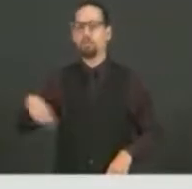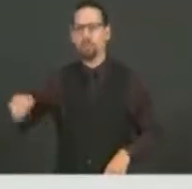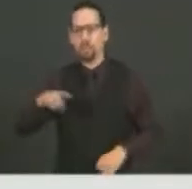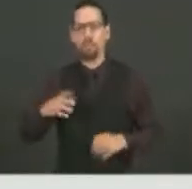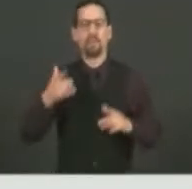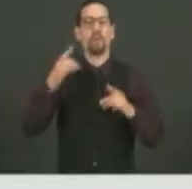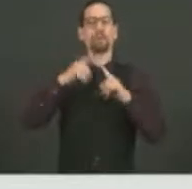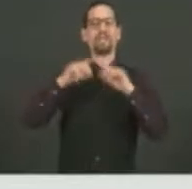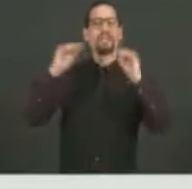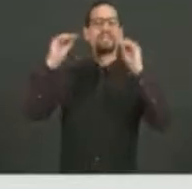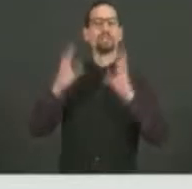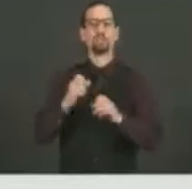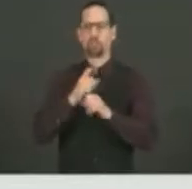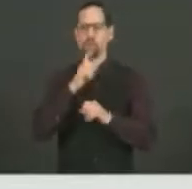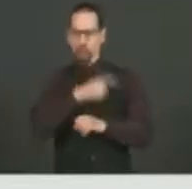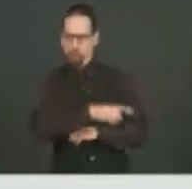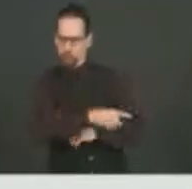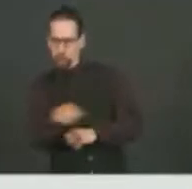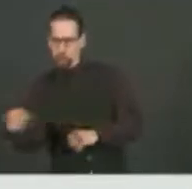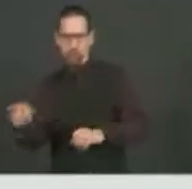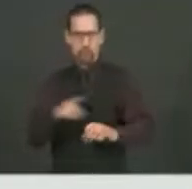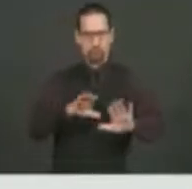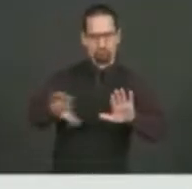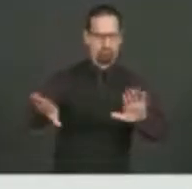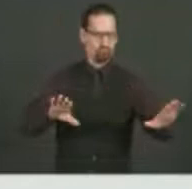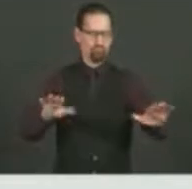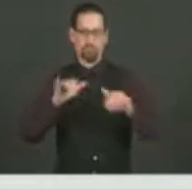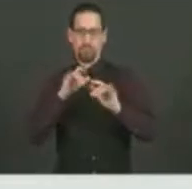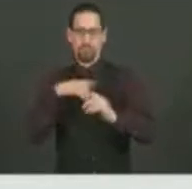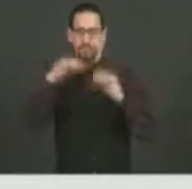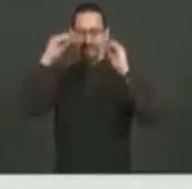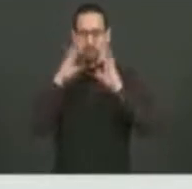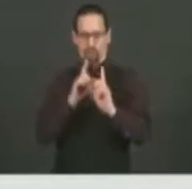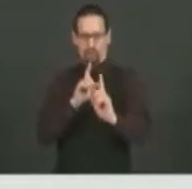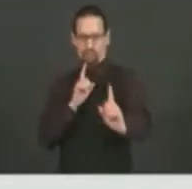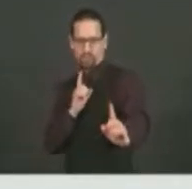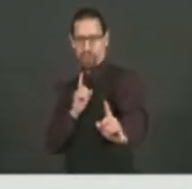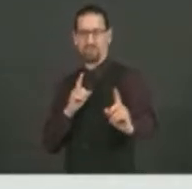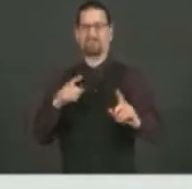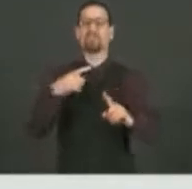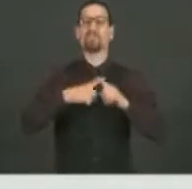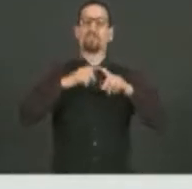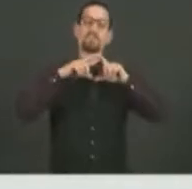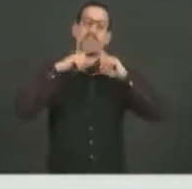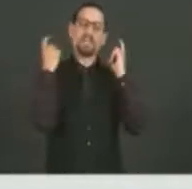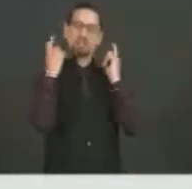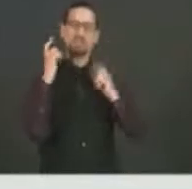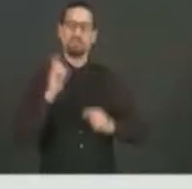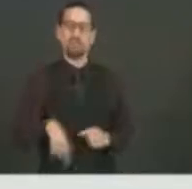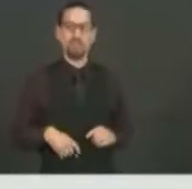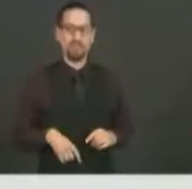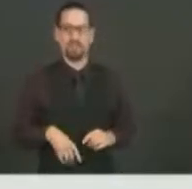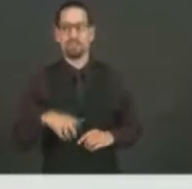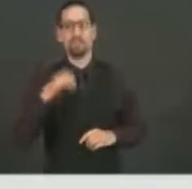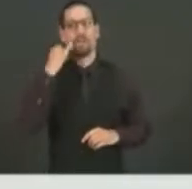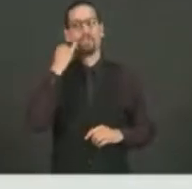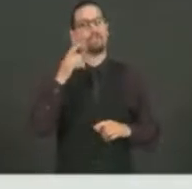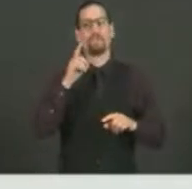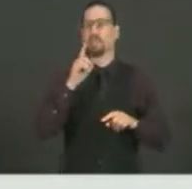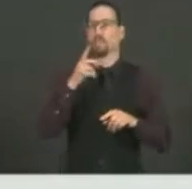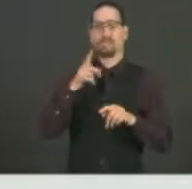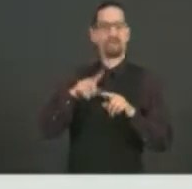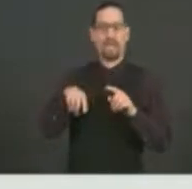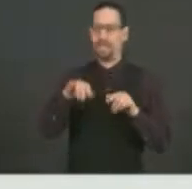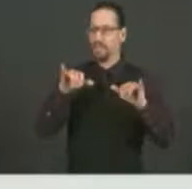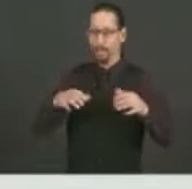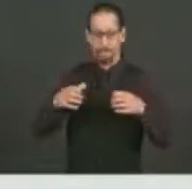of distance or wear their cloth face mask whenever they cannot maintain stable groups.